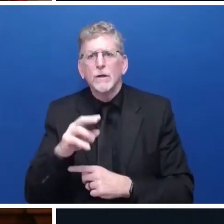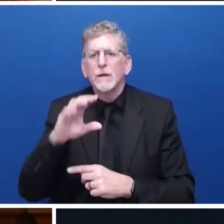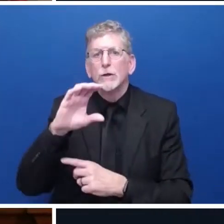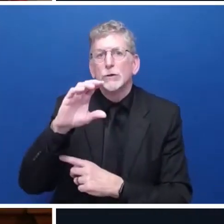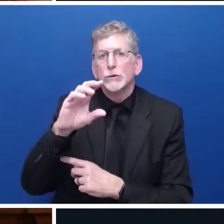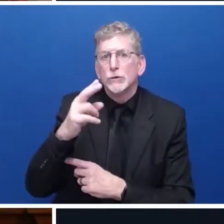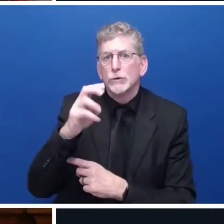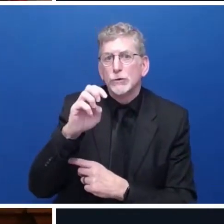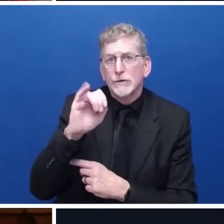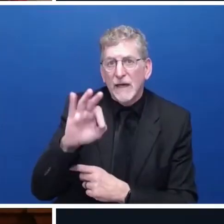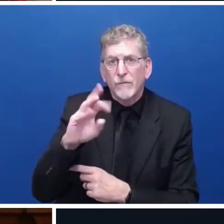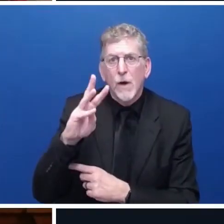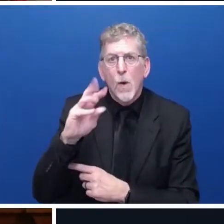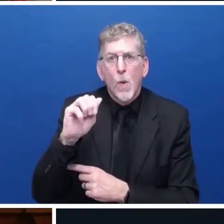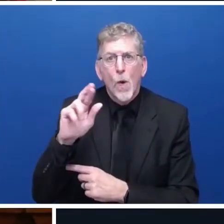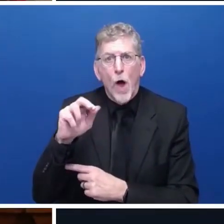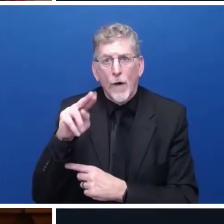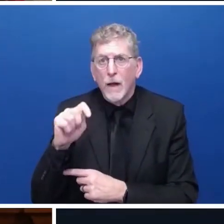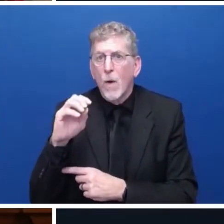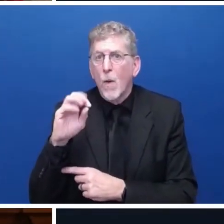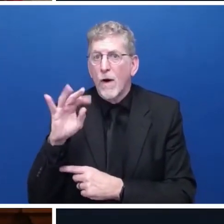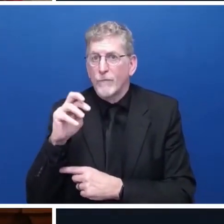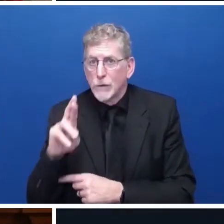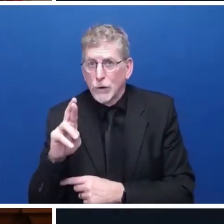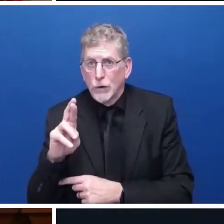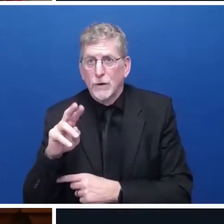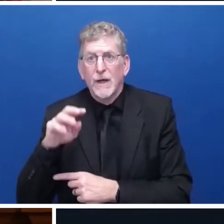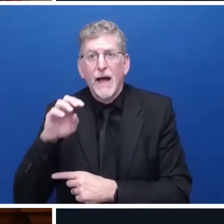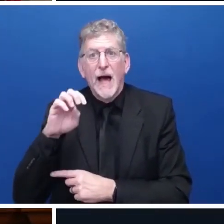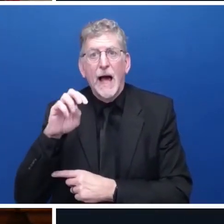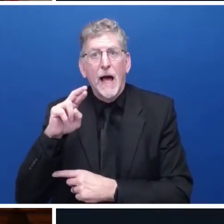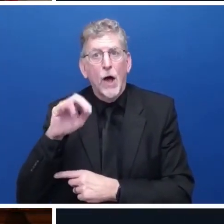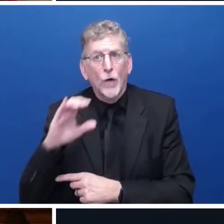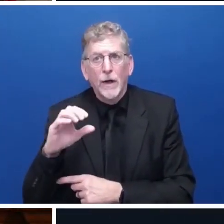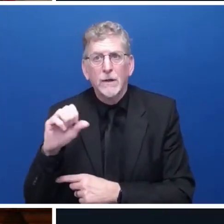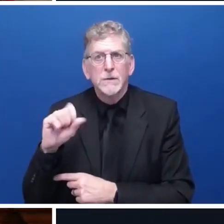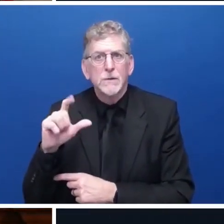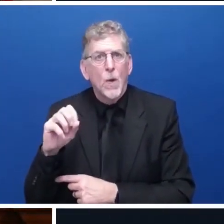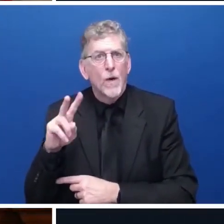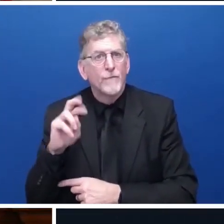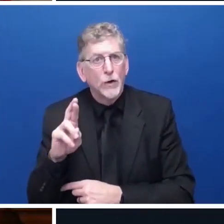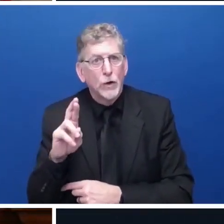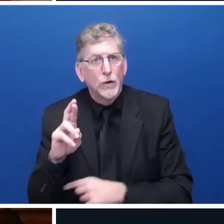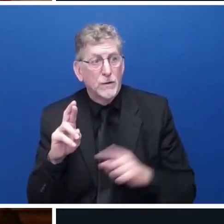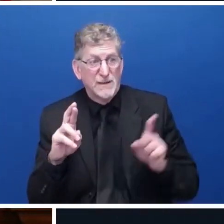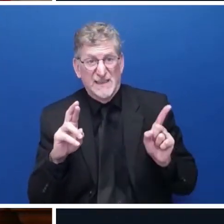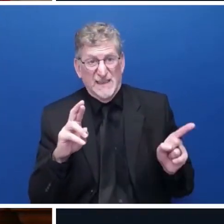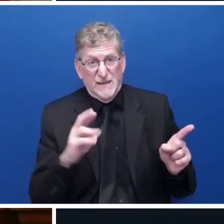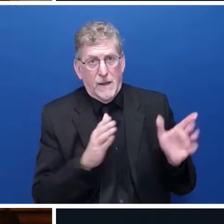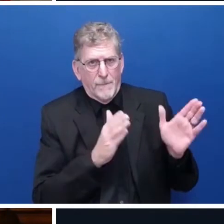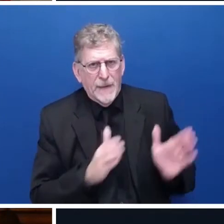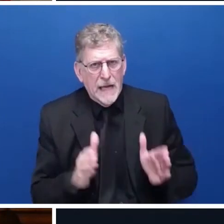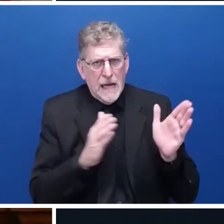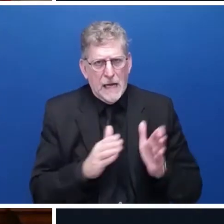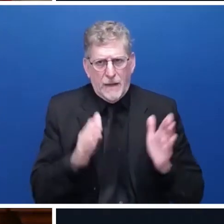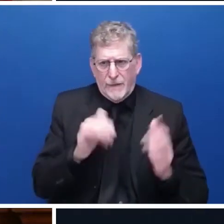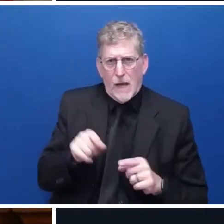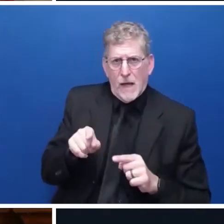Slover, planned the mission and was the flight lead in the cockpit of the first